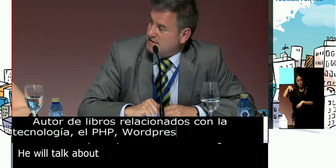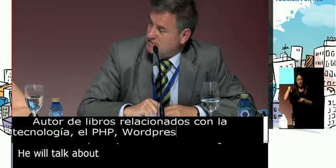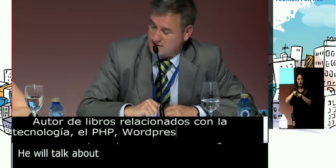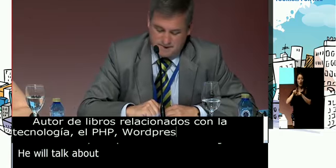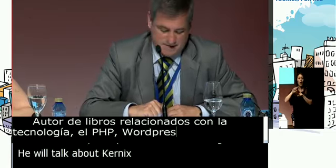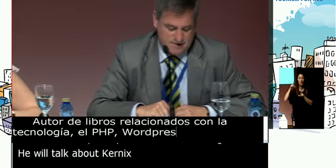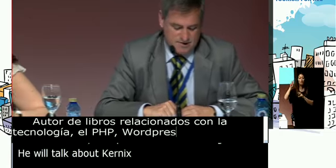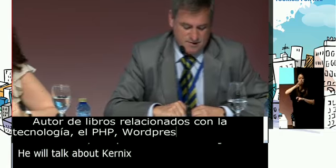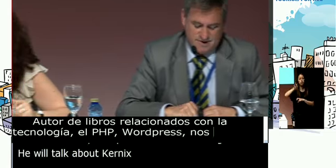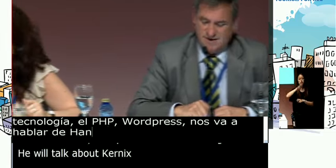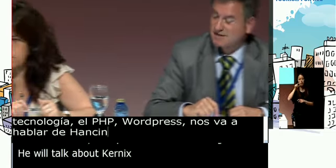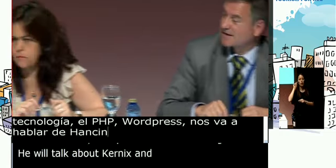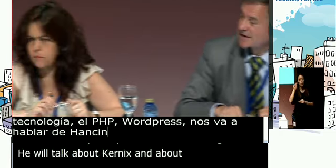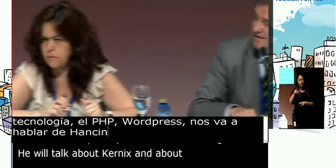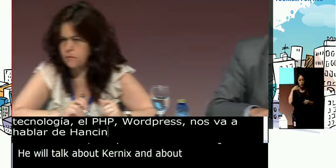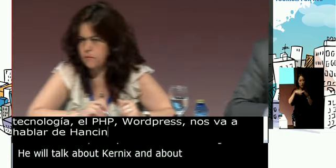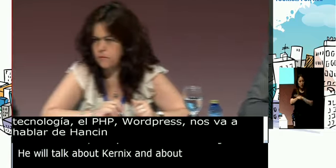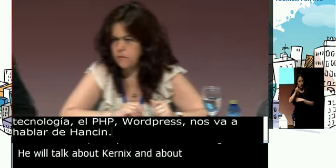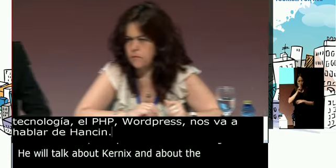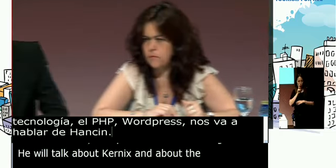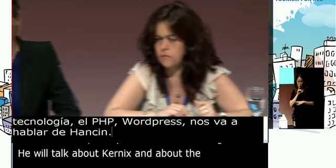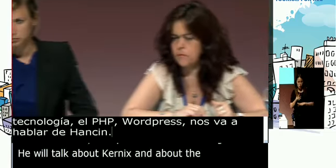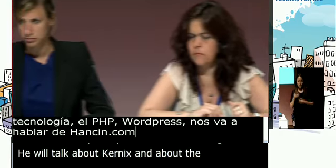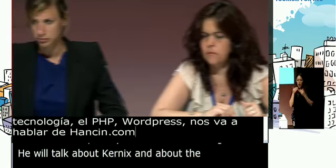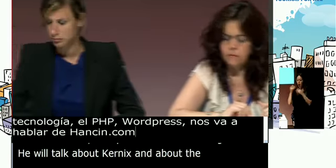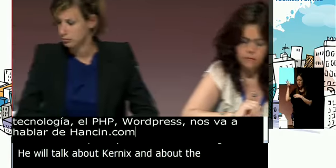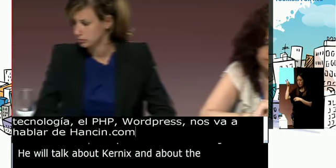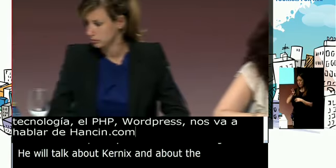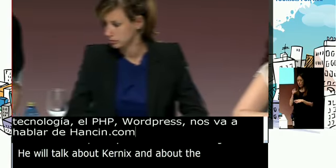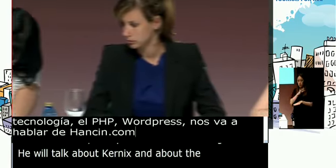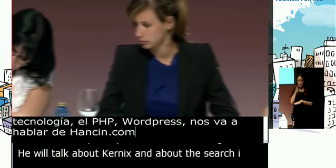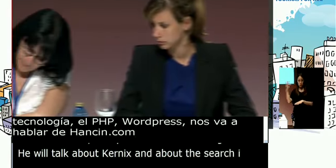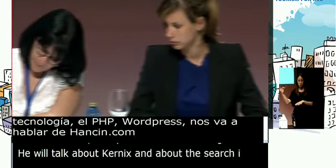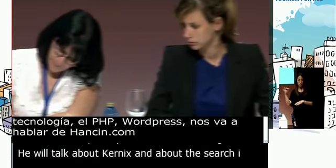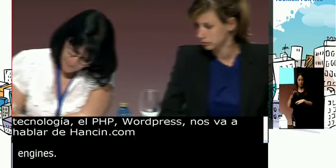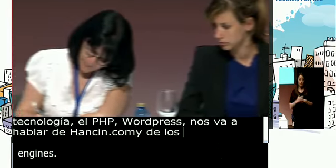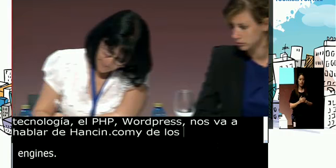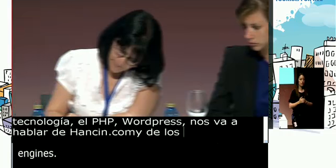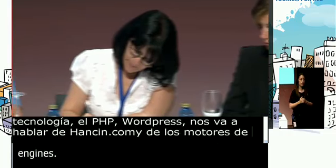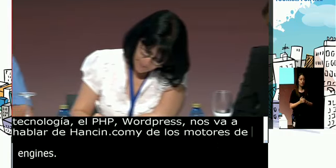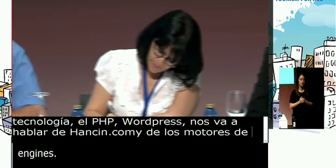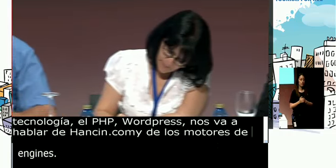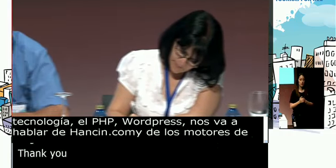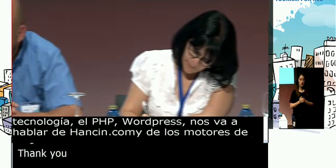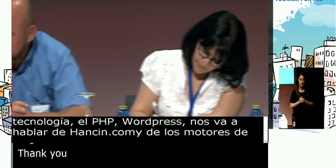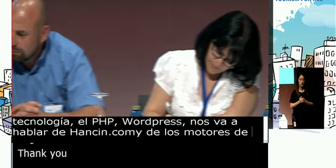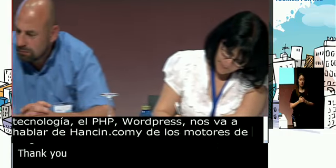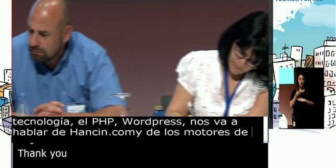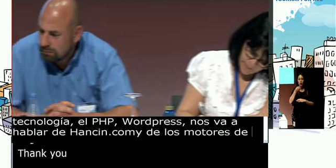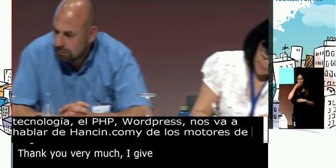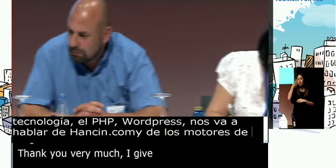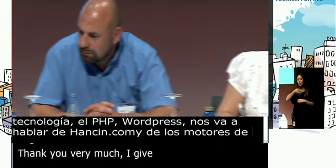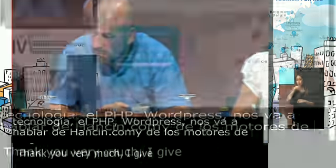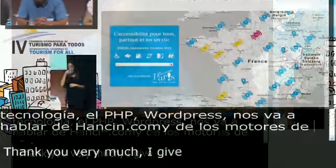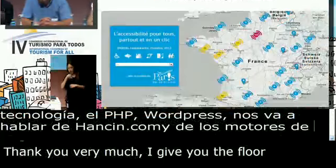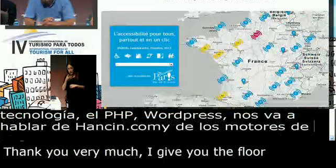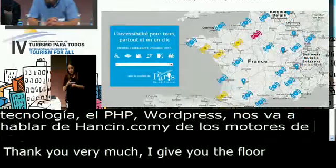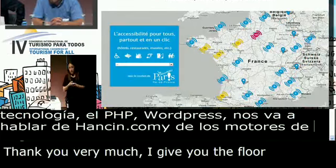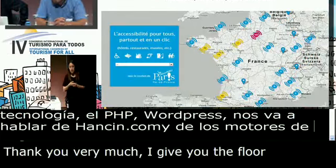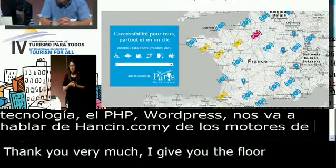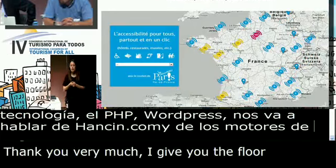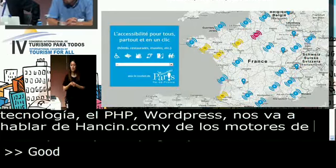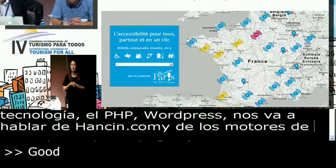the search engines. Thank you very much. I give you the floor. Good afternoon. I am François Xavier